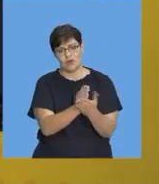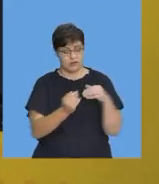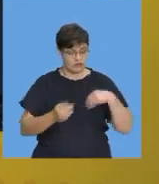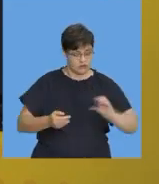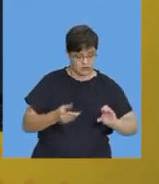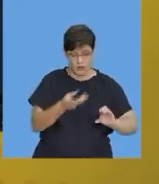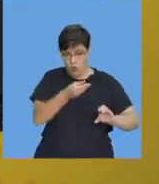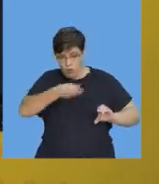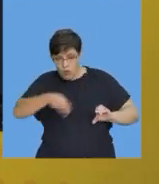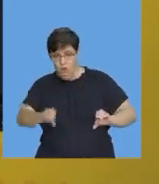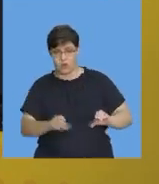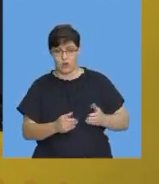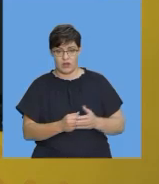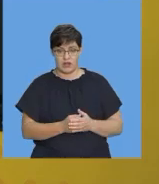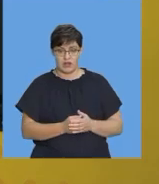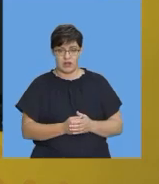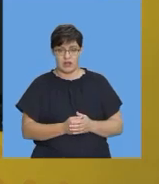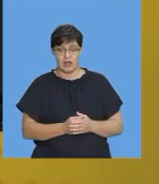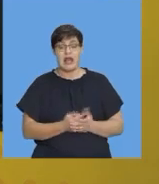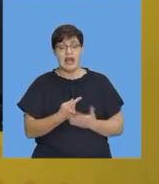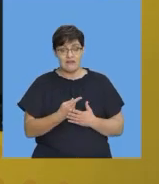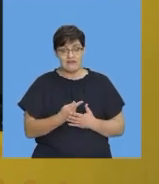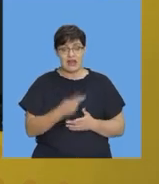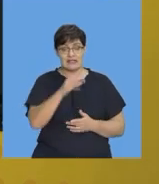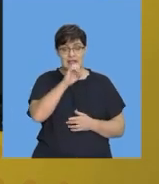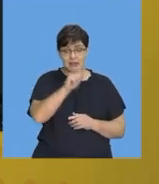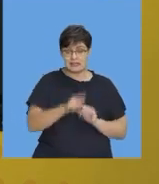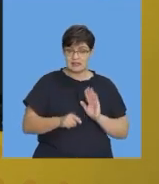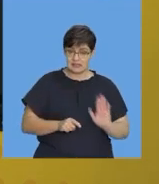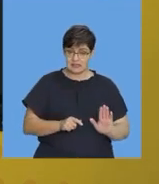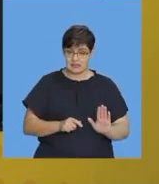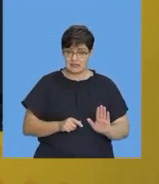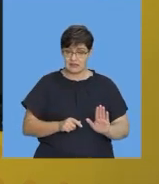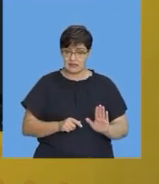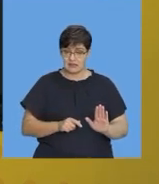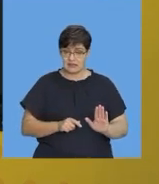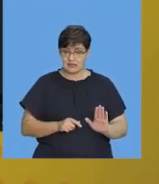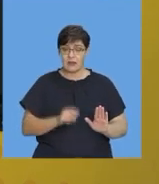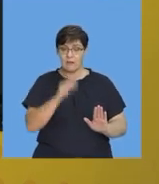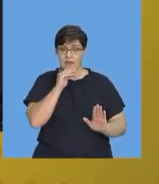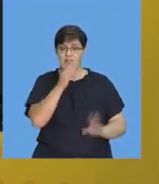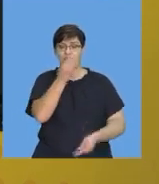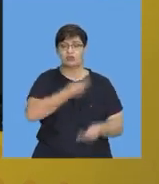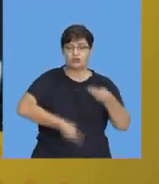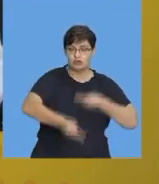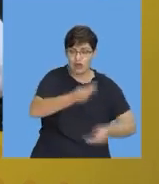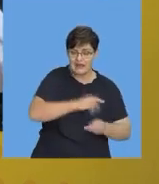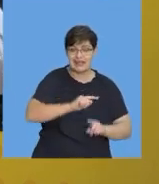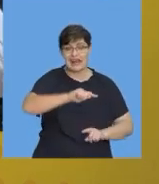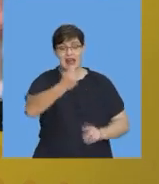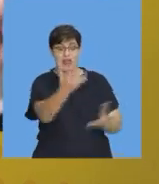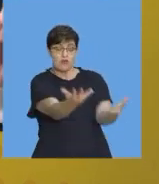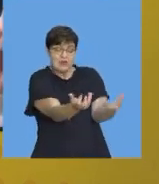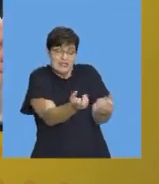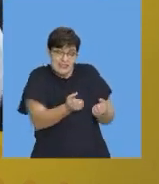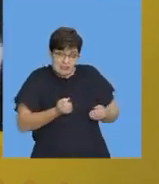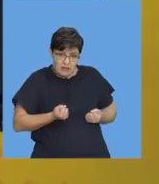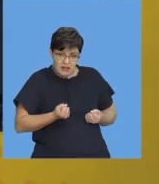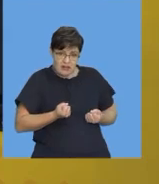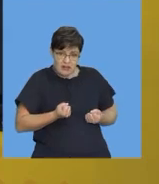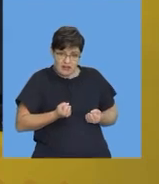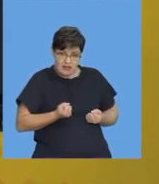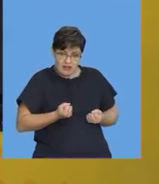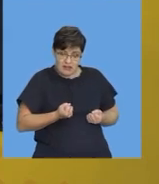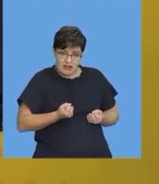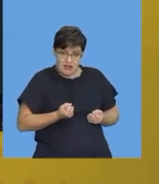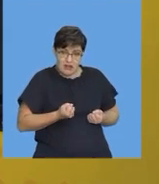it correctly. If it ends off with a debit balance, it appears under trade and other receivables. It's a